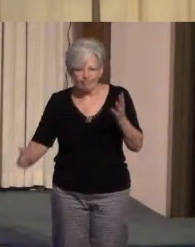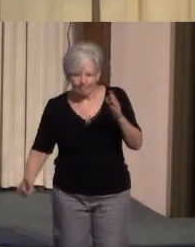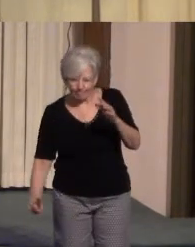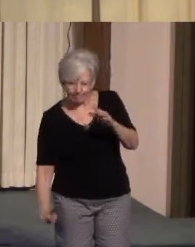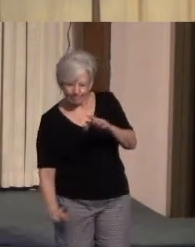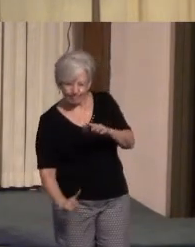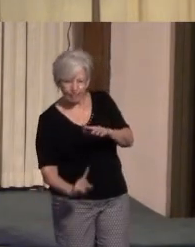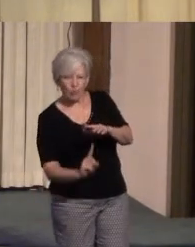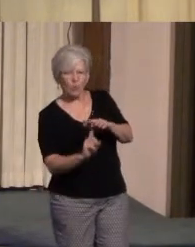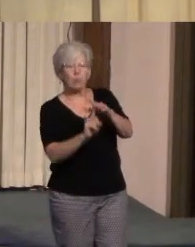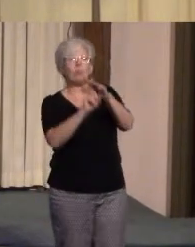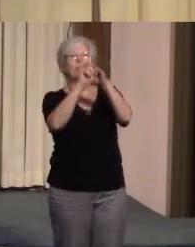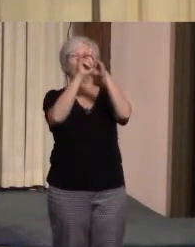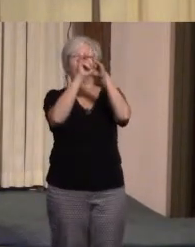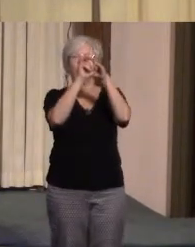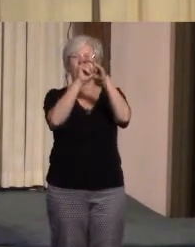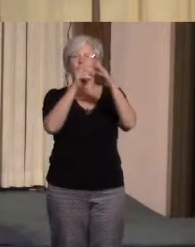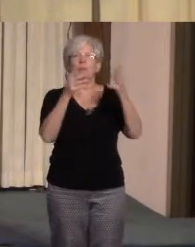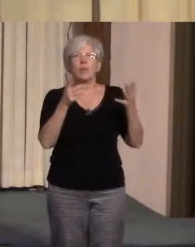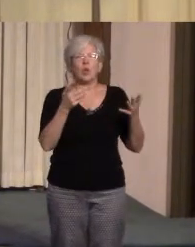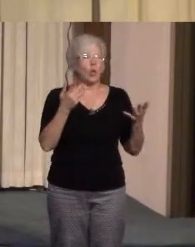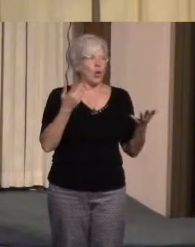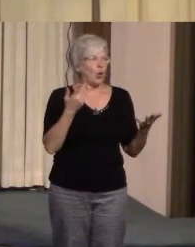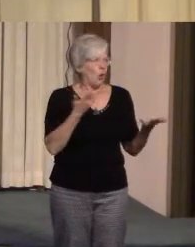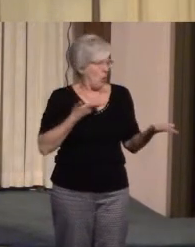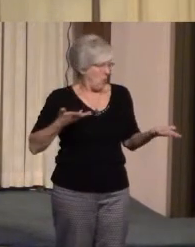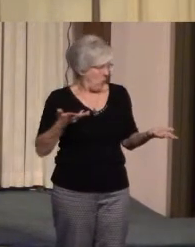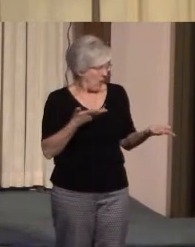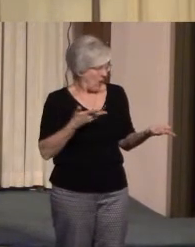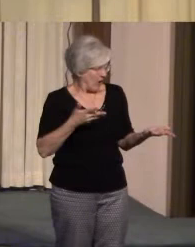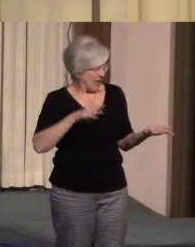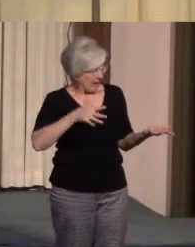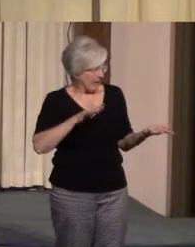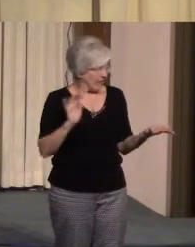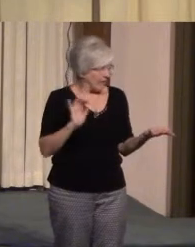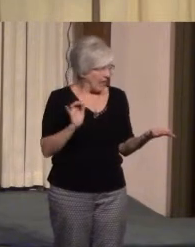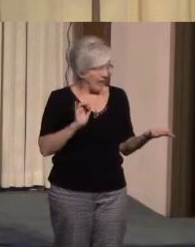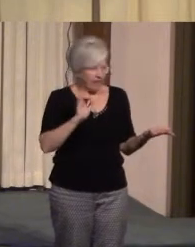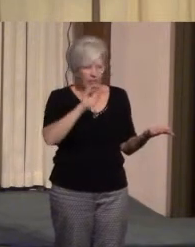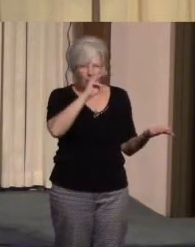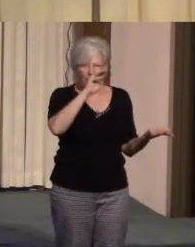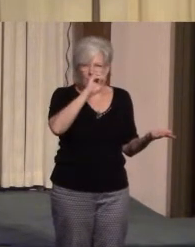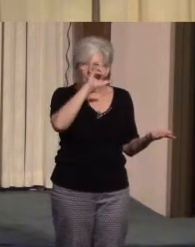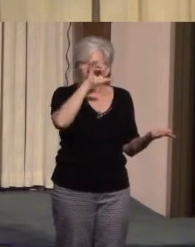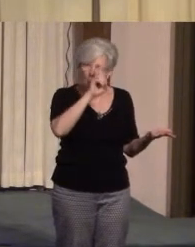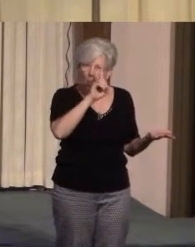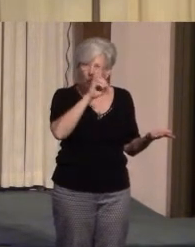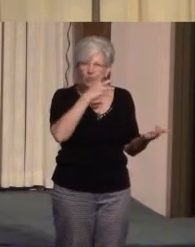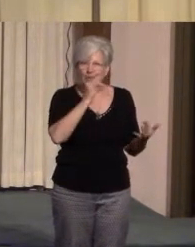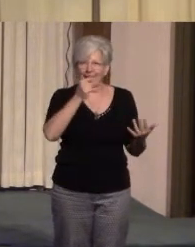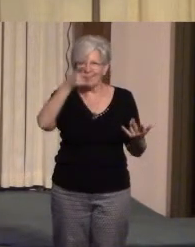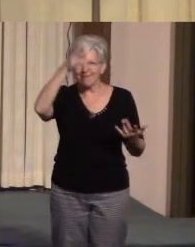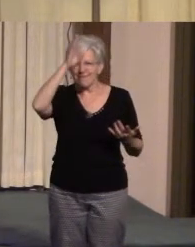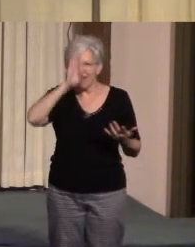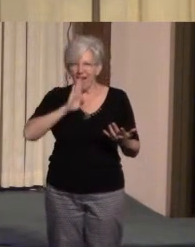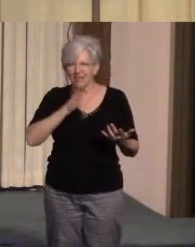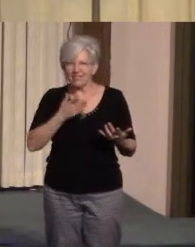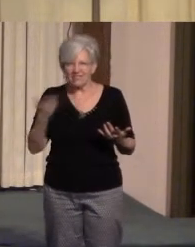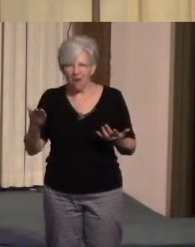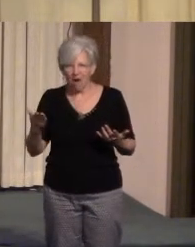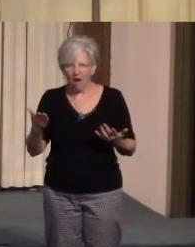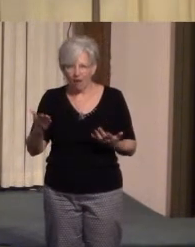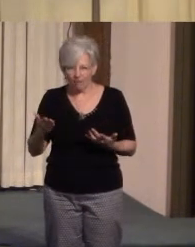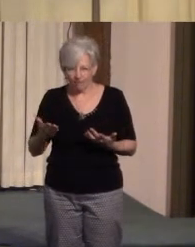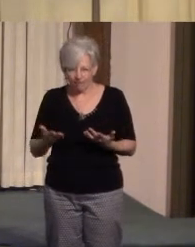forth. That we are, we're kind of like the mold, and, God's substance gets pressed